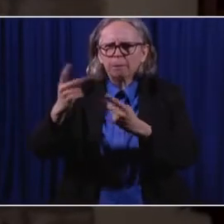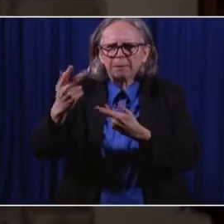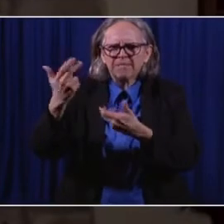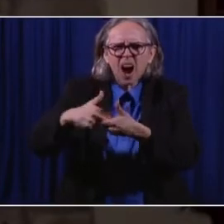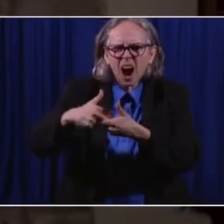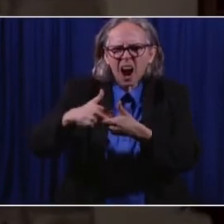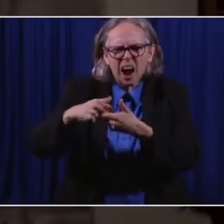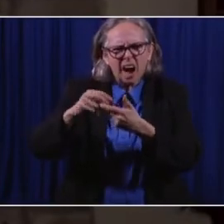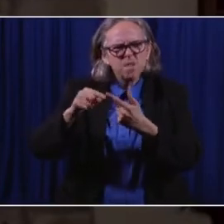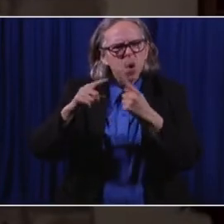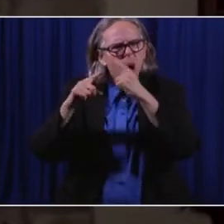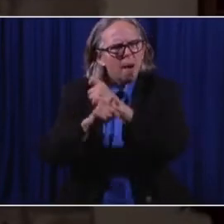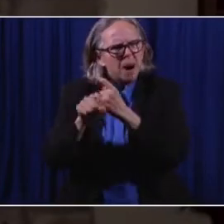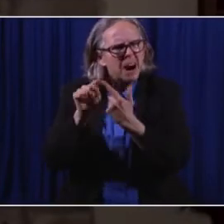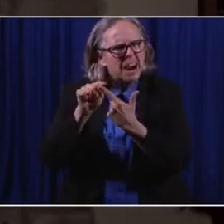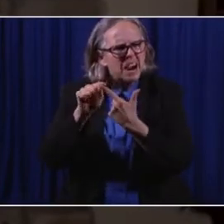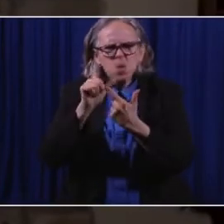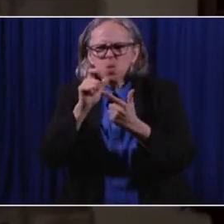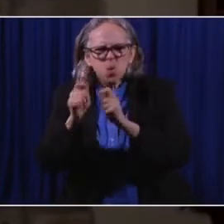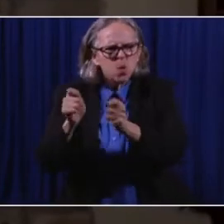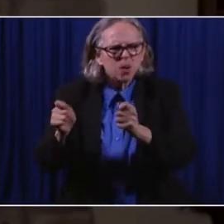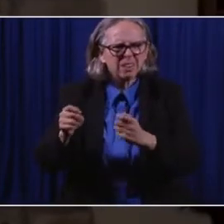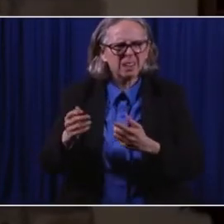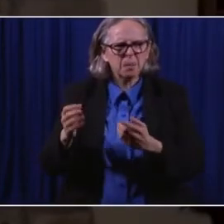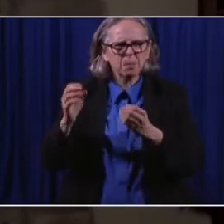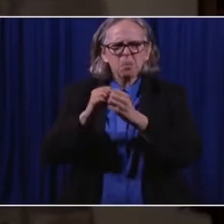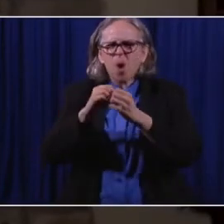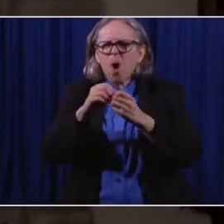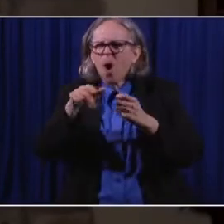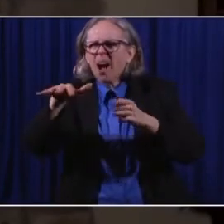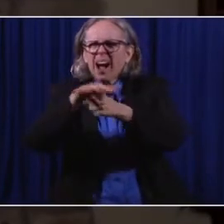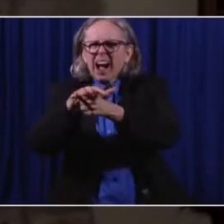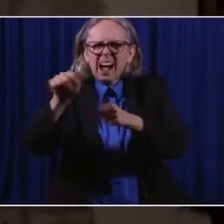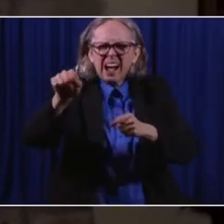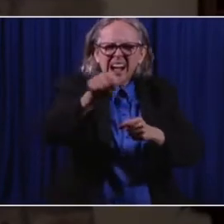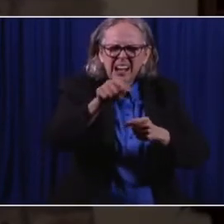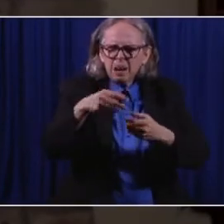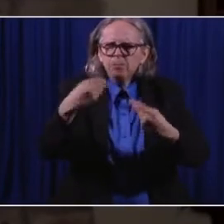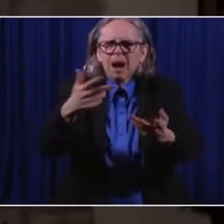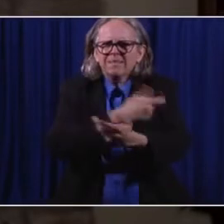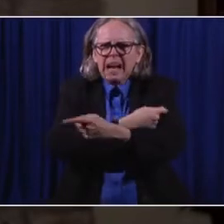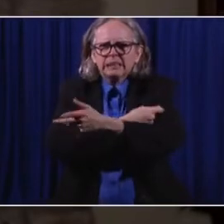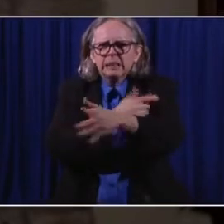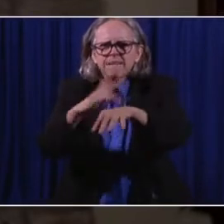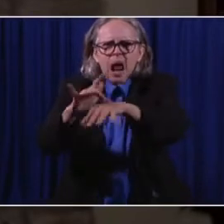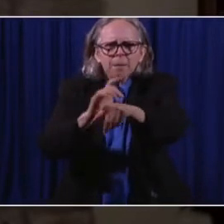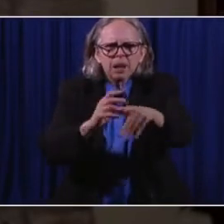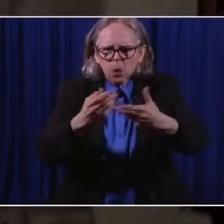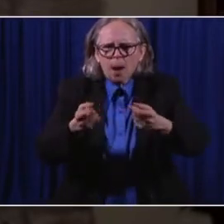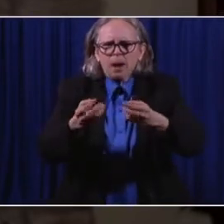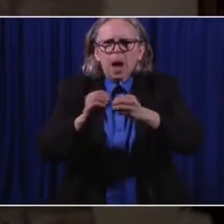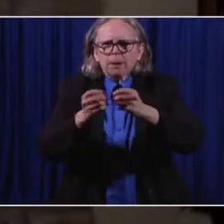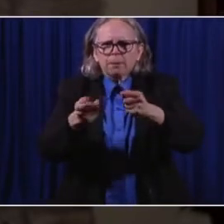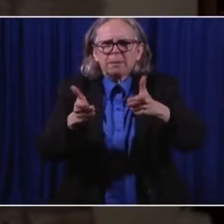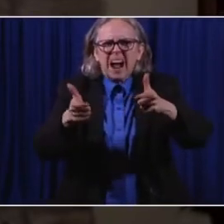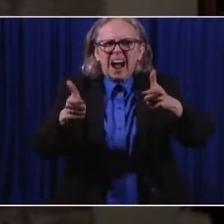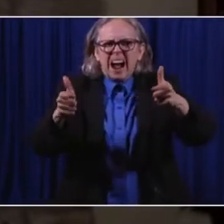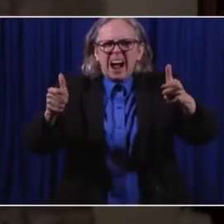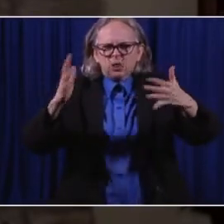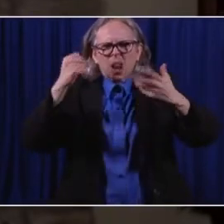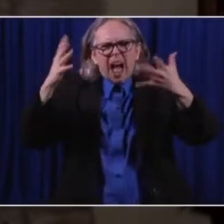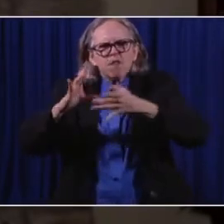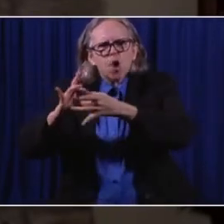sites. There's going to be a lot more places where people will be able to get the vaccine. And this is a, you know, once in